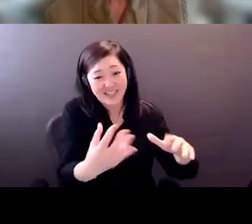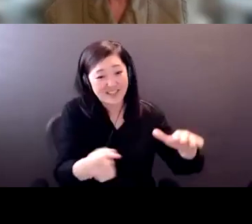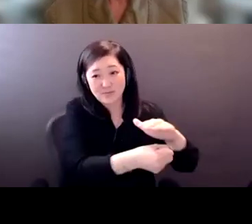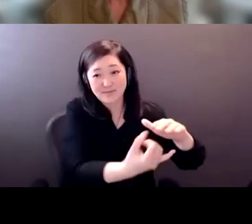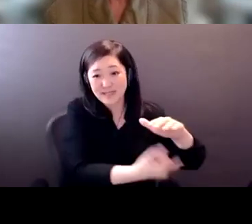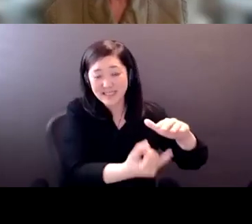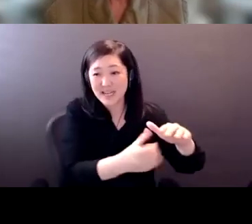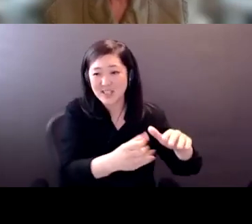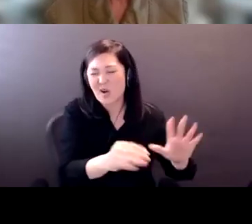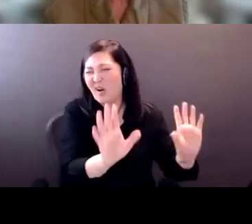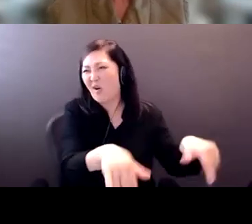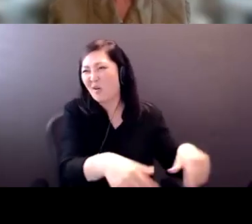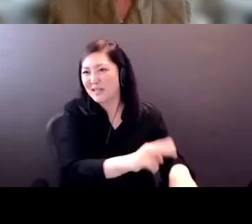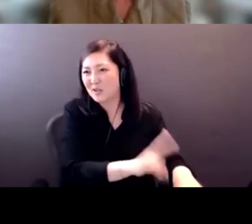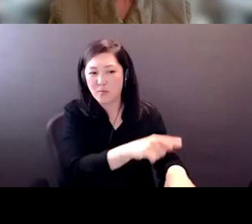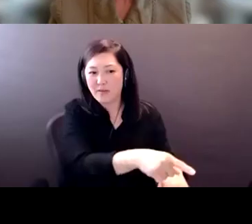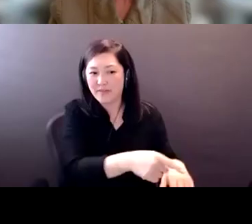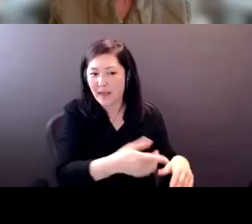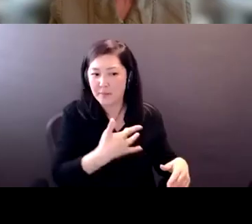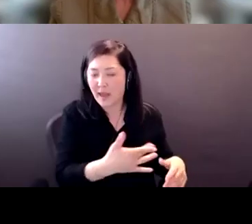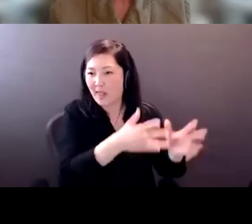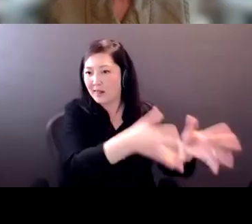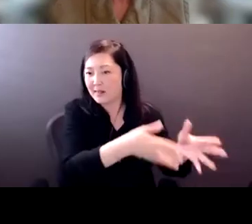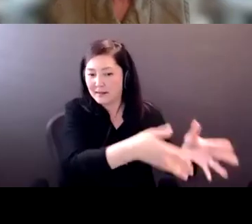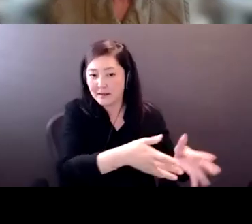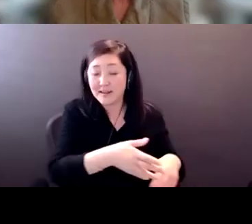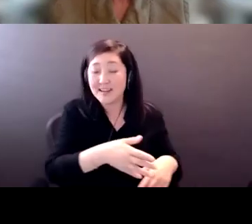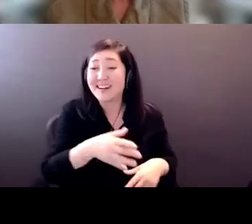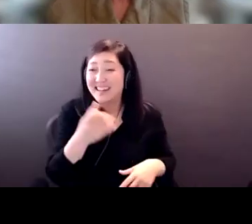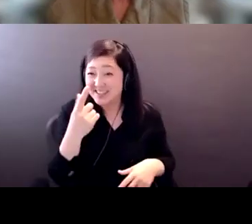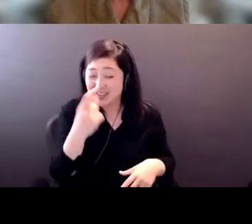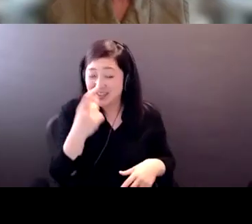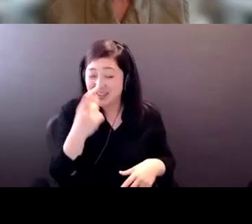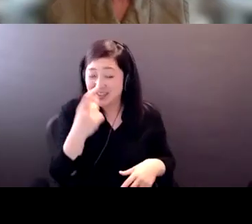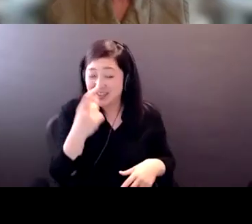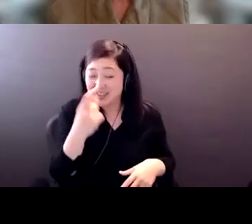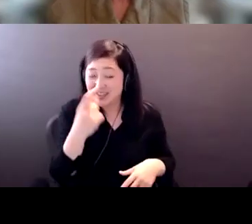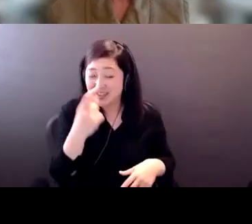normalized over time. Because communities are close-knit, abuse